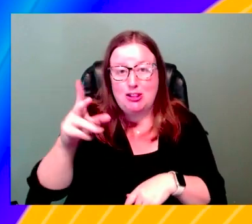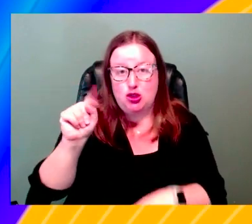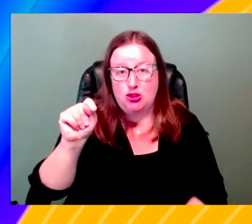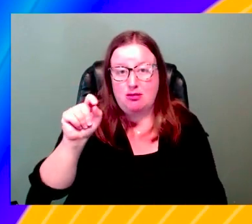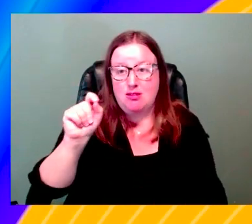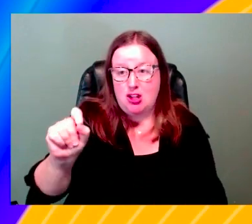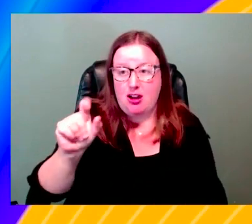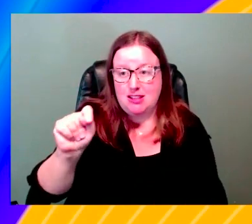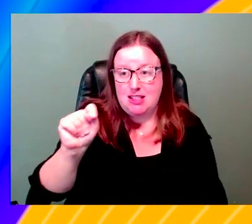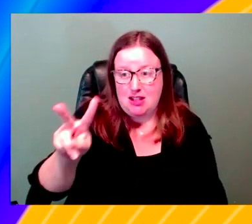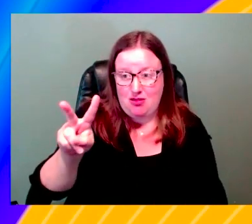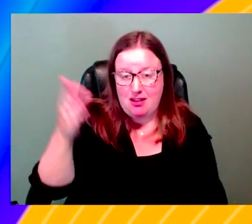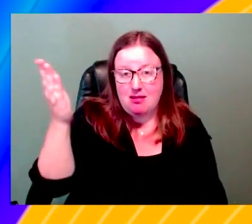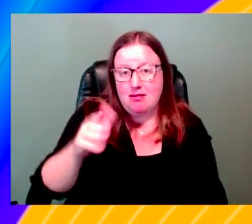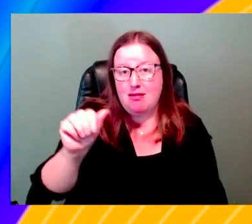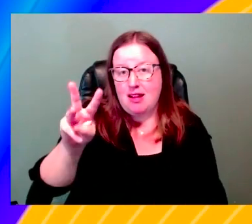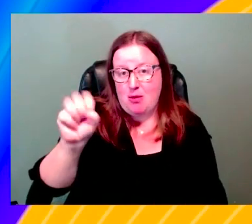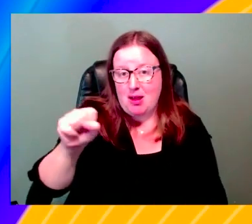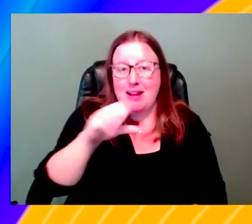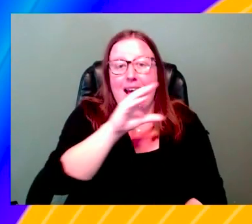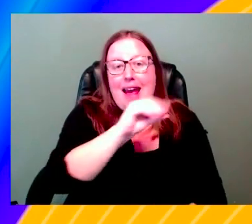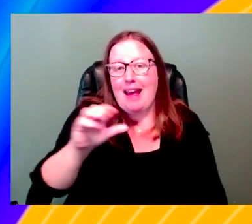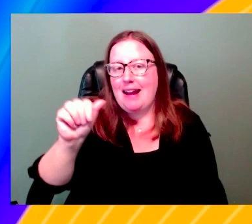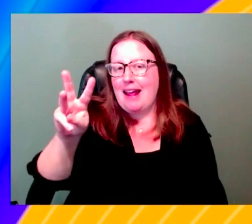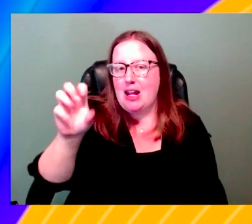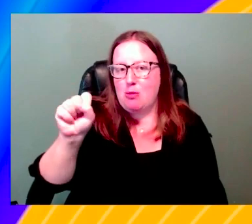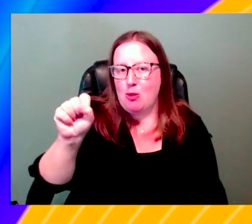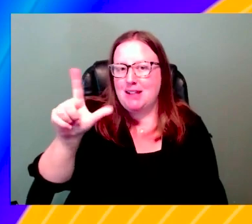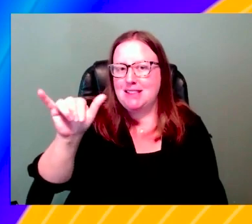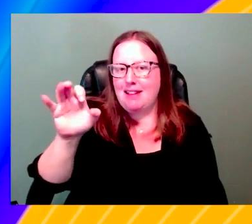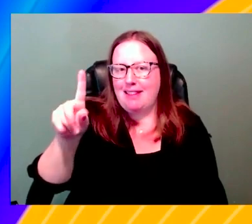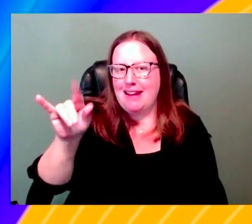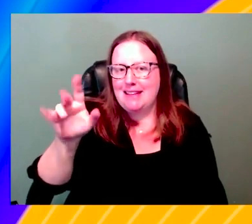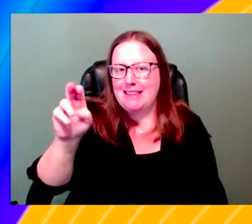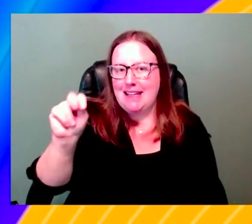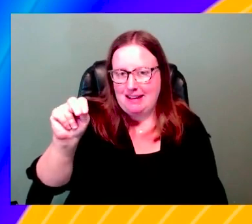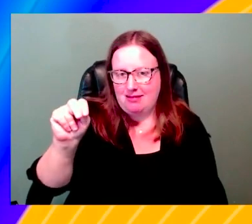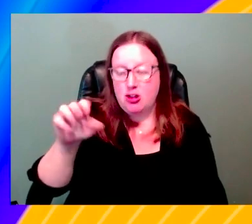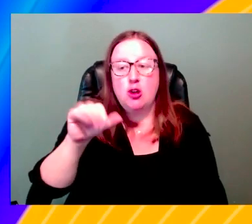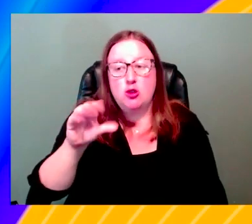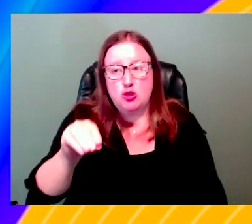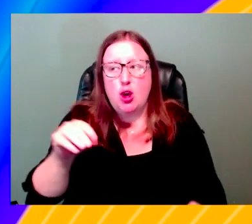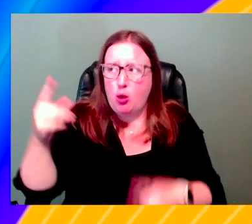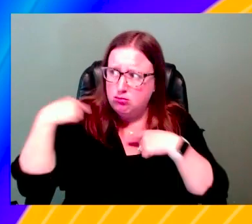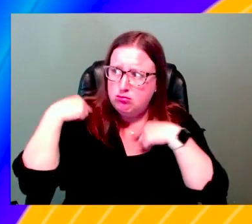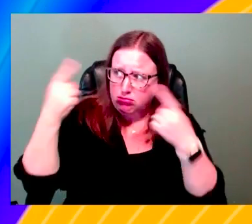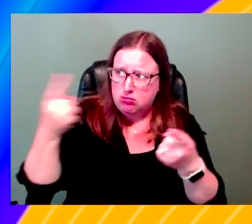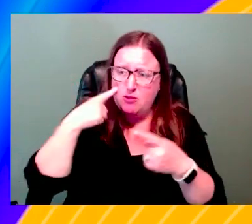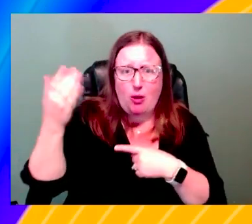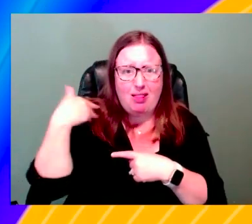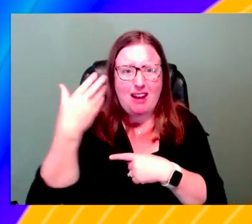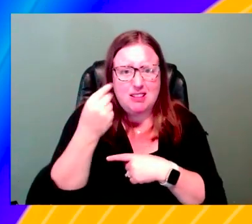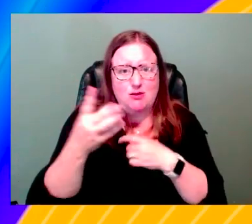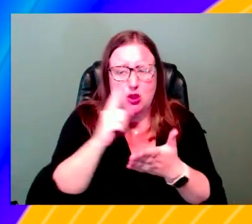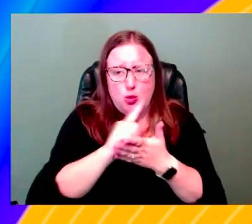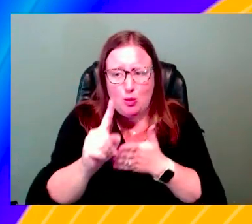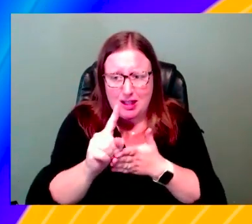twitch.tv/AWS and also on our AWS LinkedIn channel. So we've been doing that for the past few weeks with our friend Greg